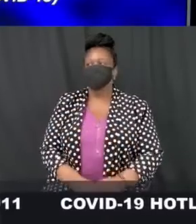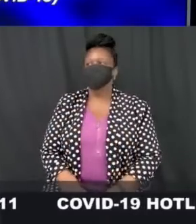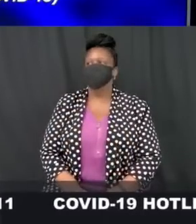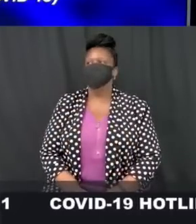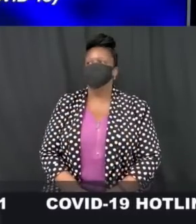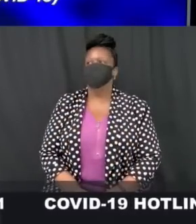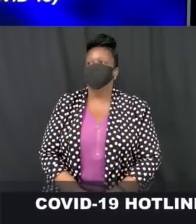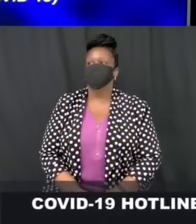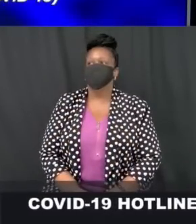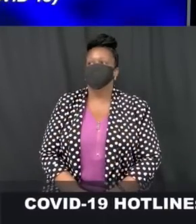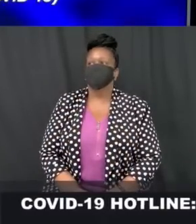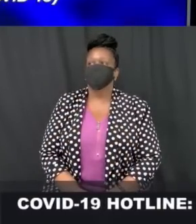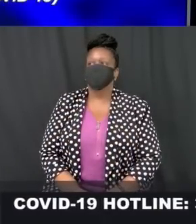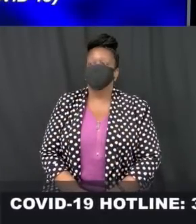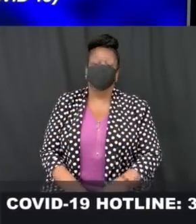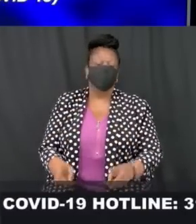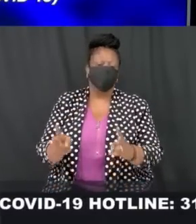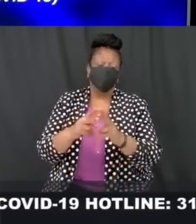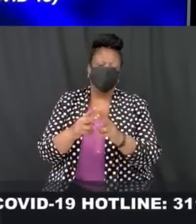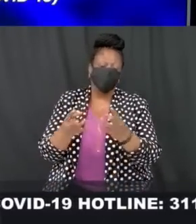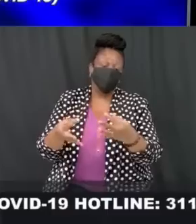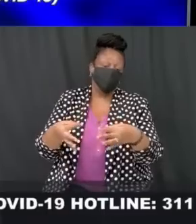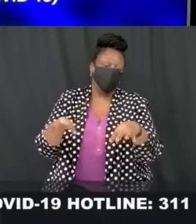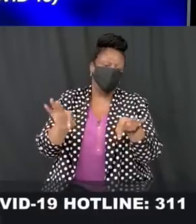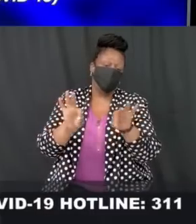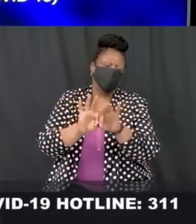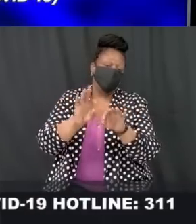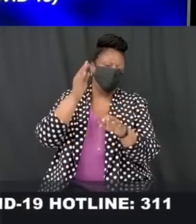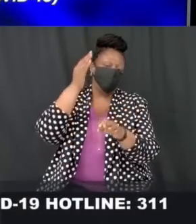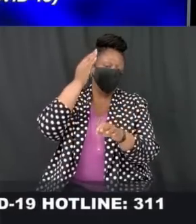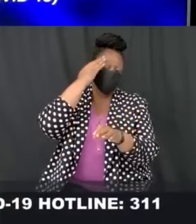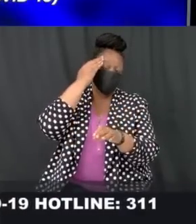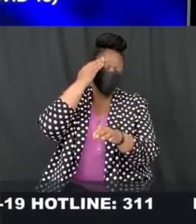important for you to know that the